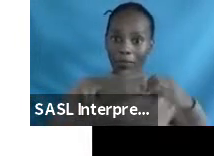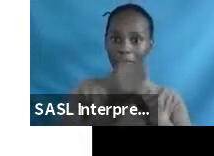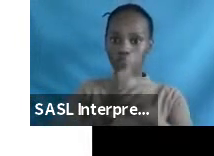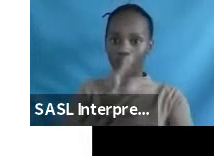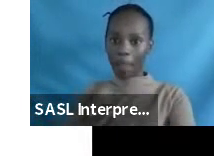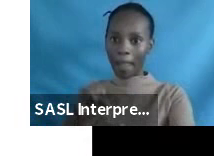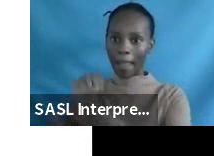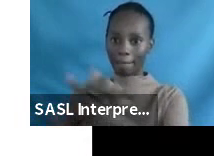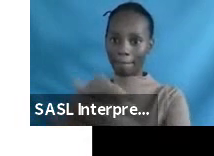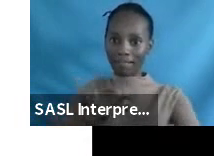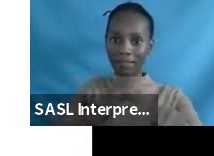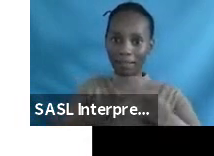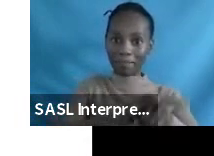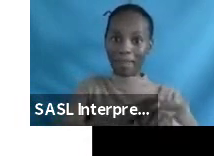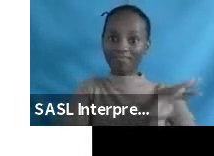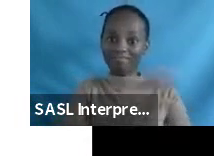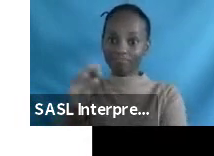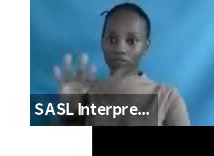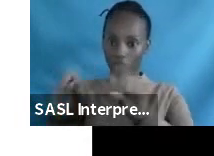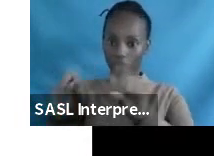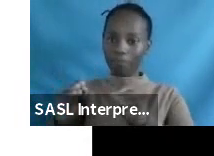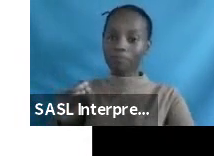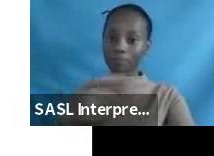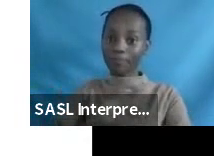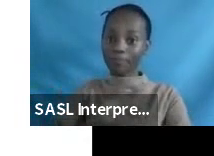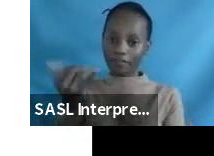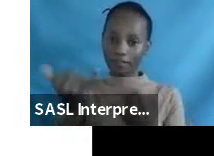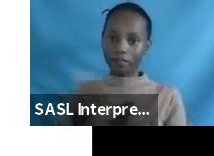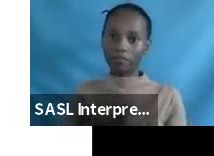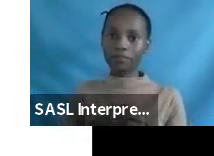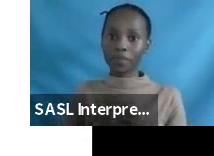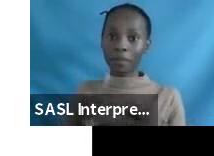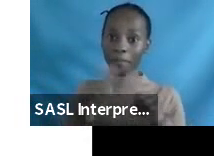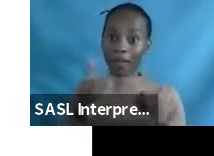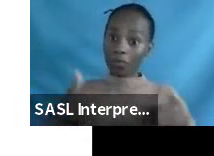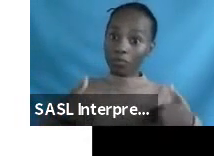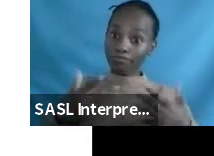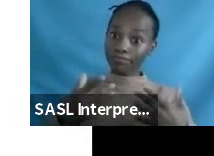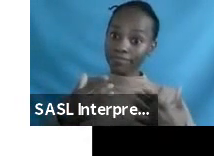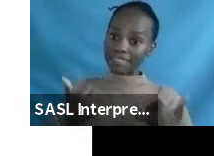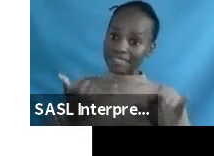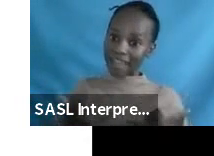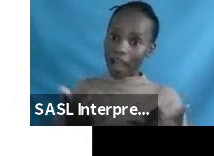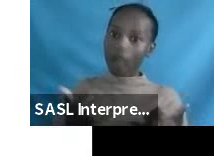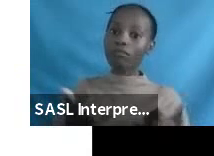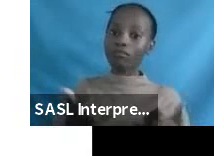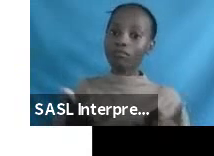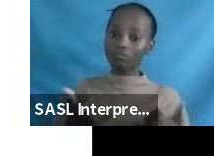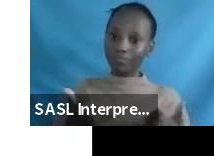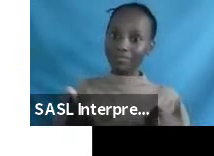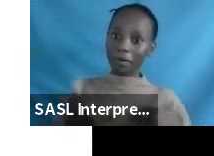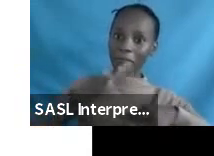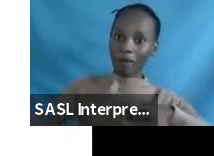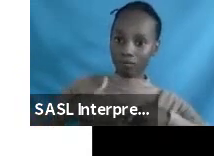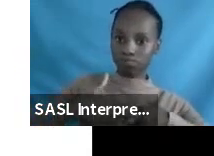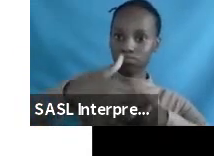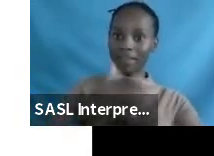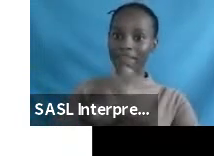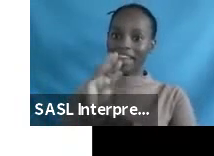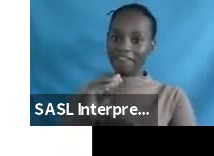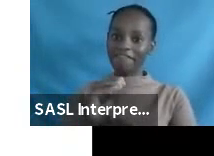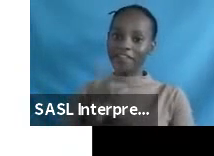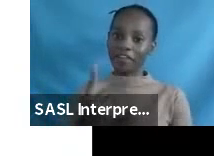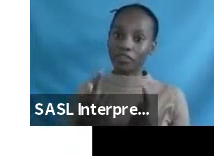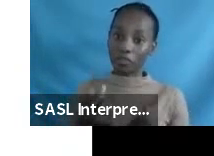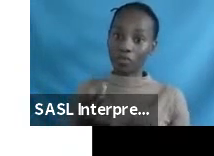space. But what we are doing is just the beginning. I think there is more that still needs to be done. And we have committed ourselves as